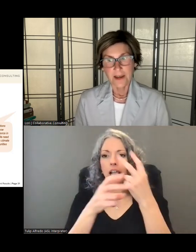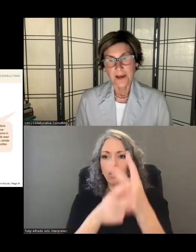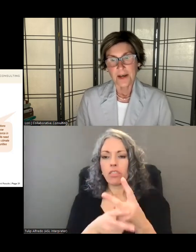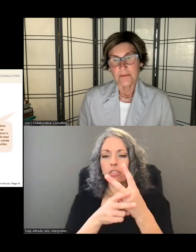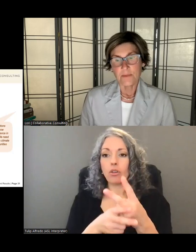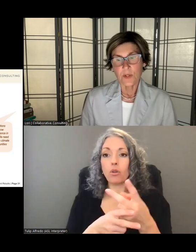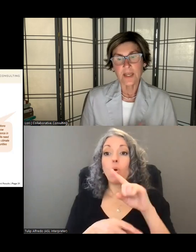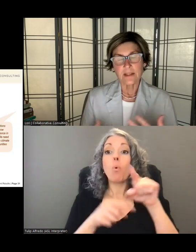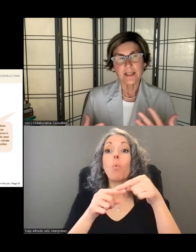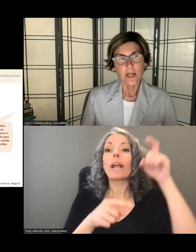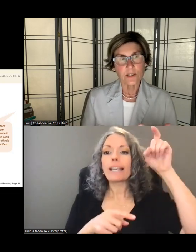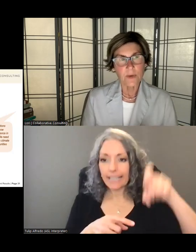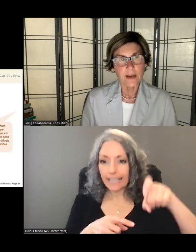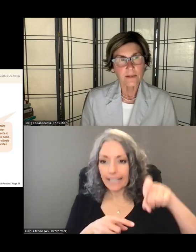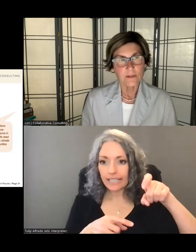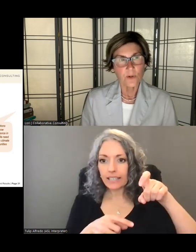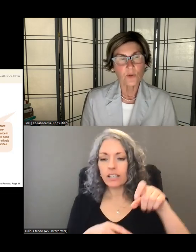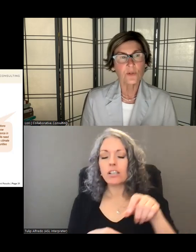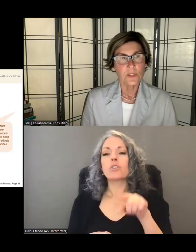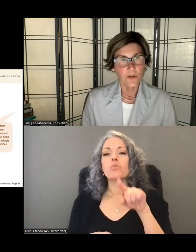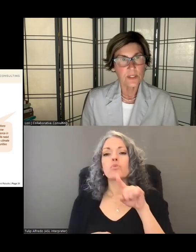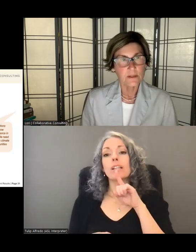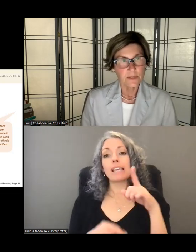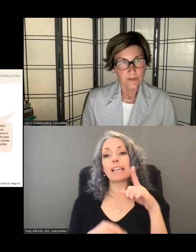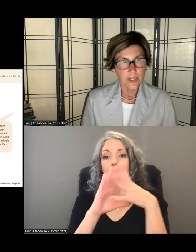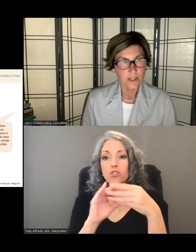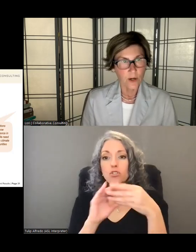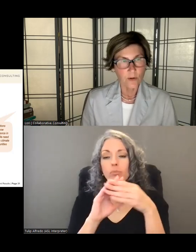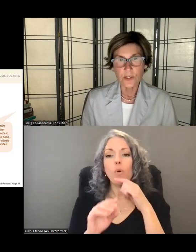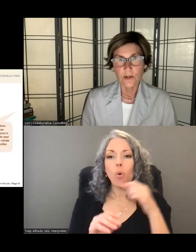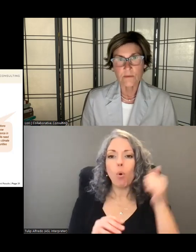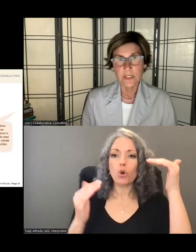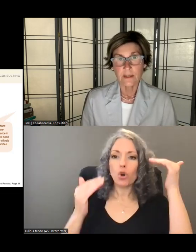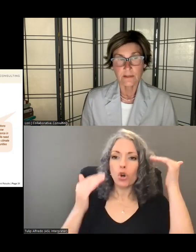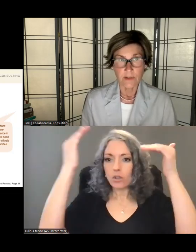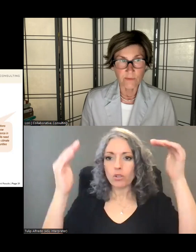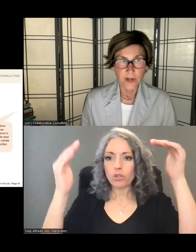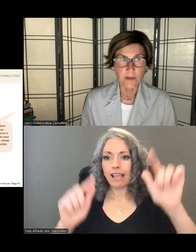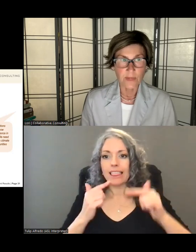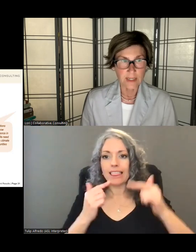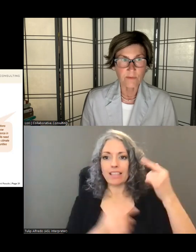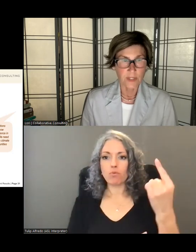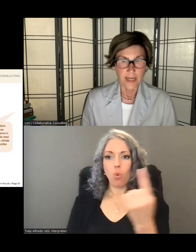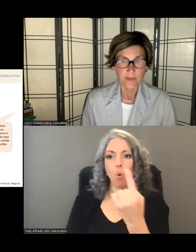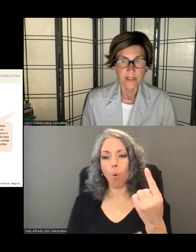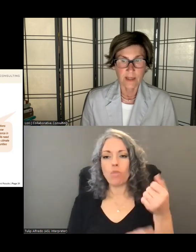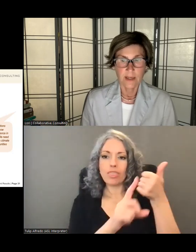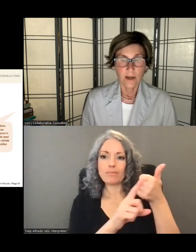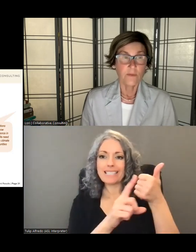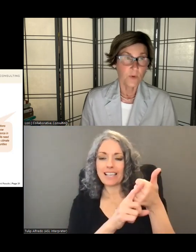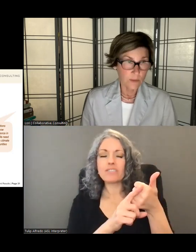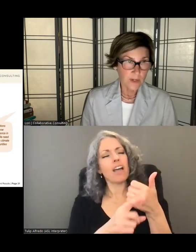needed. So they talked about older adults living on their own terms, living very meaningful